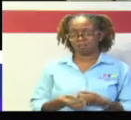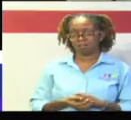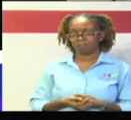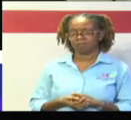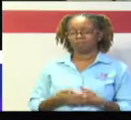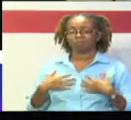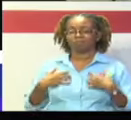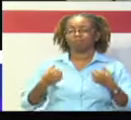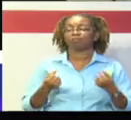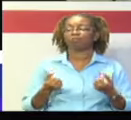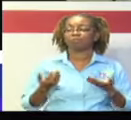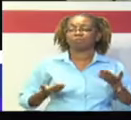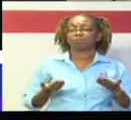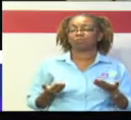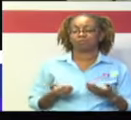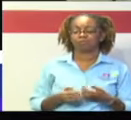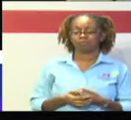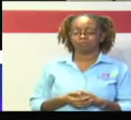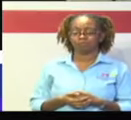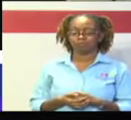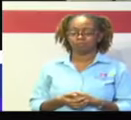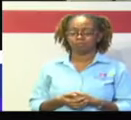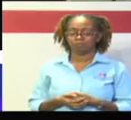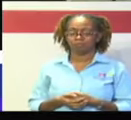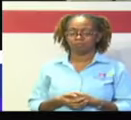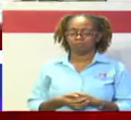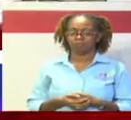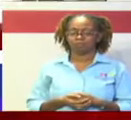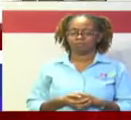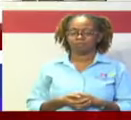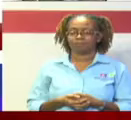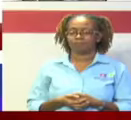have been vaccinated? Thank you.